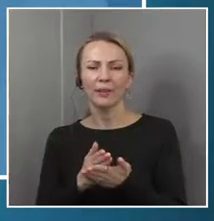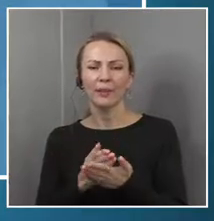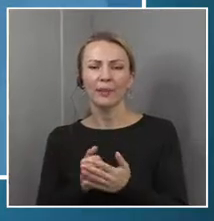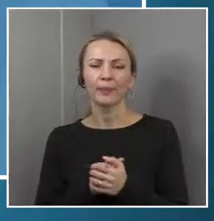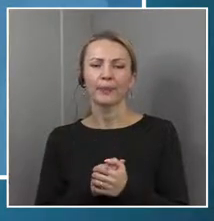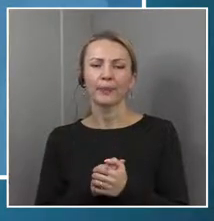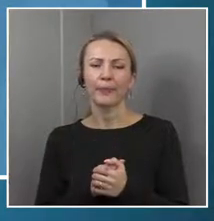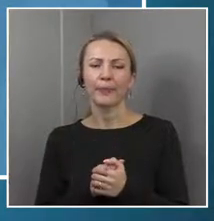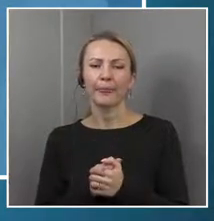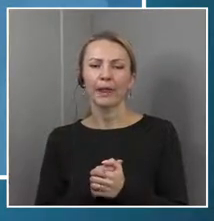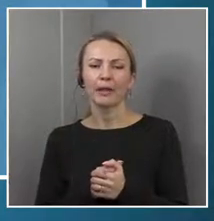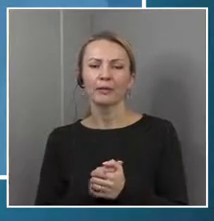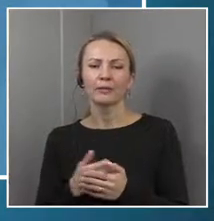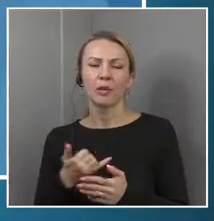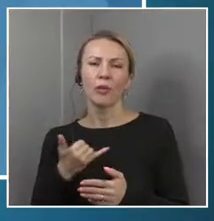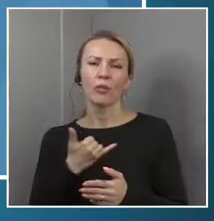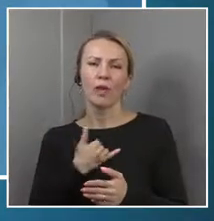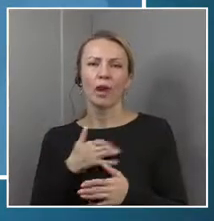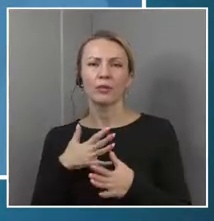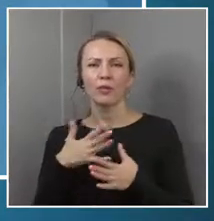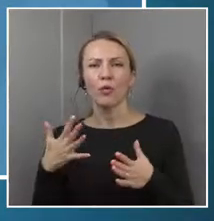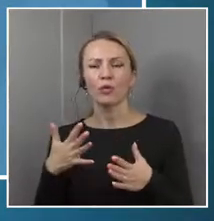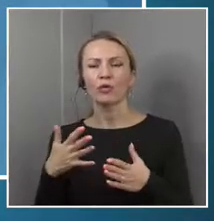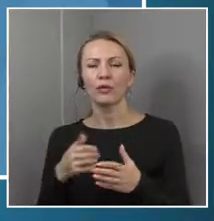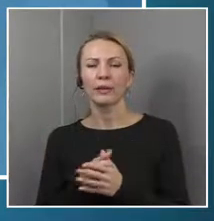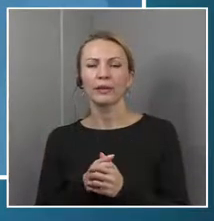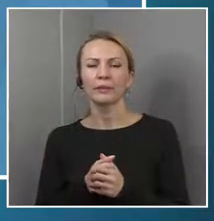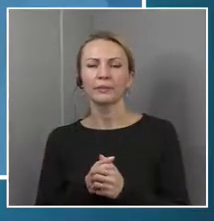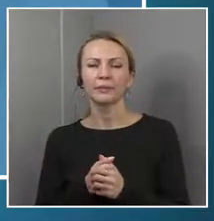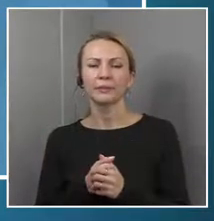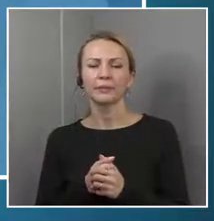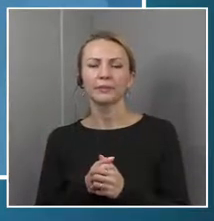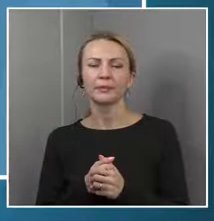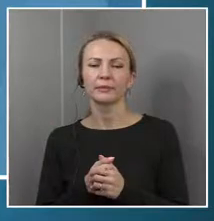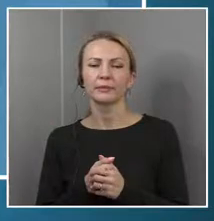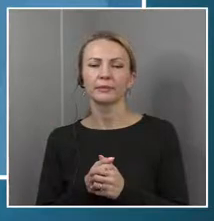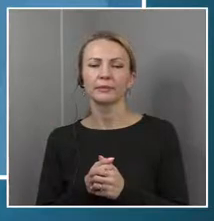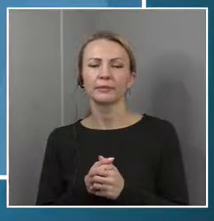because it's not like this in Russia.